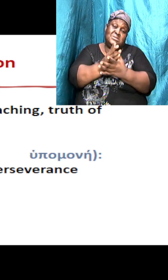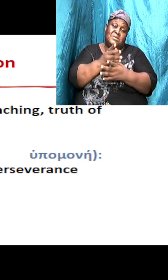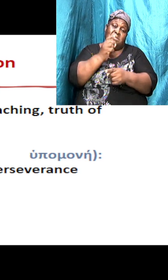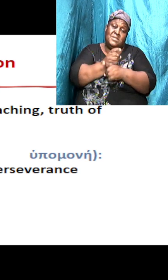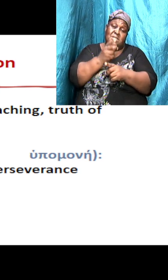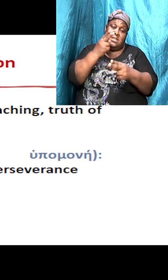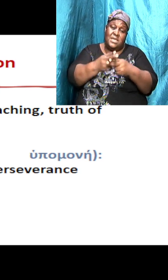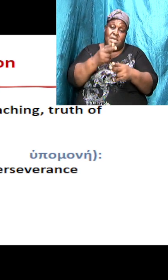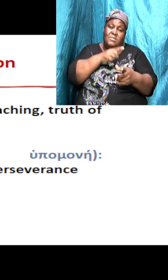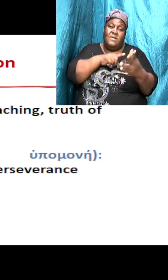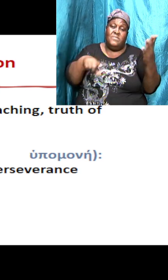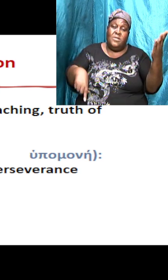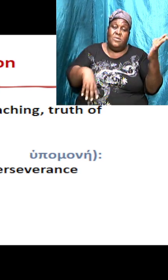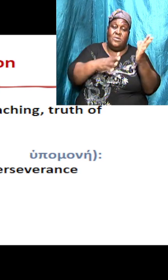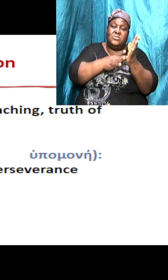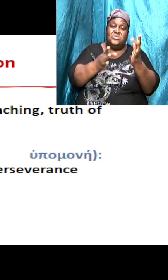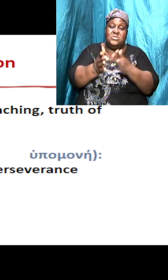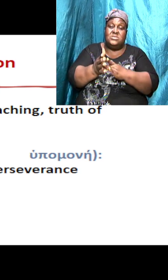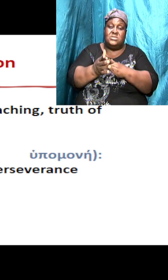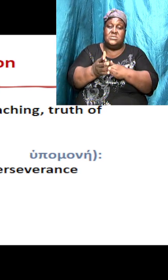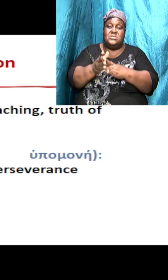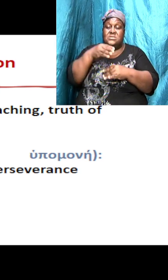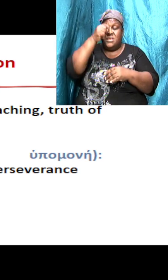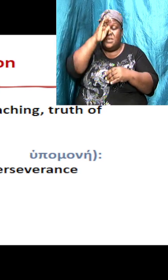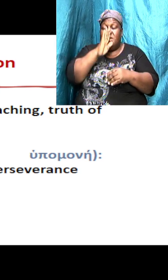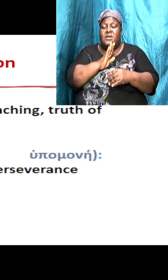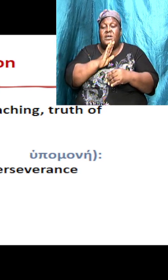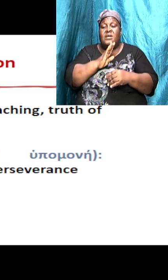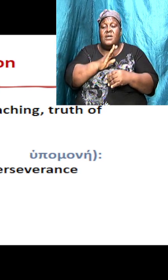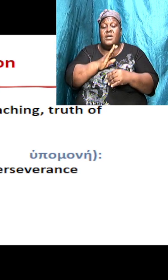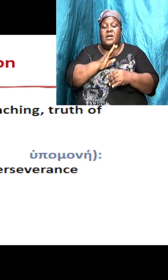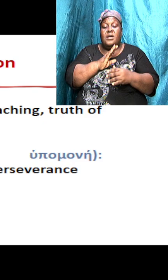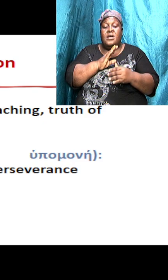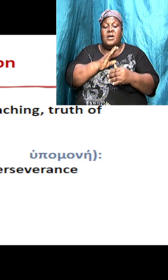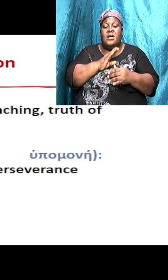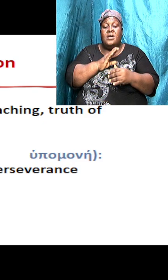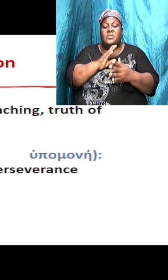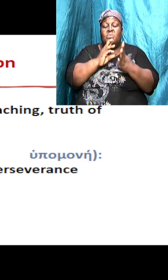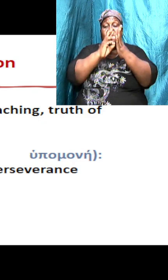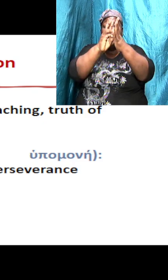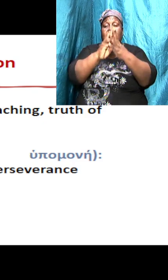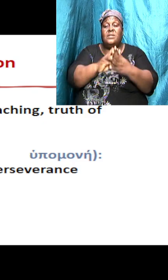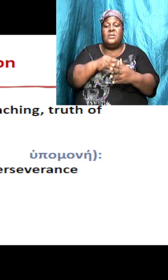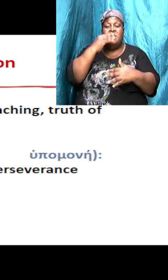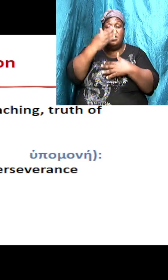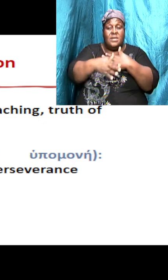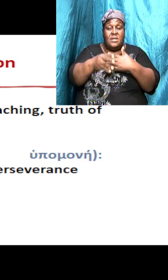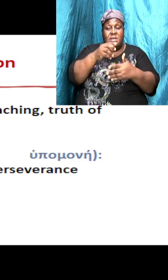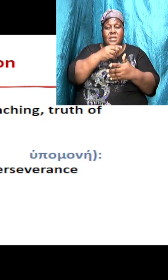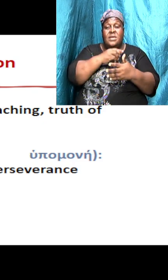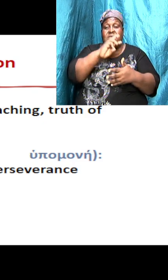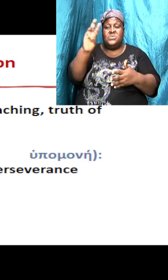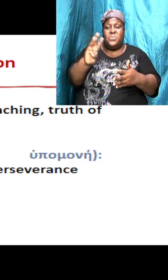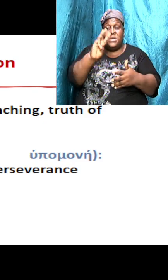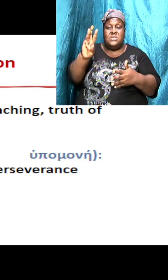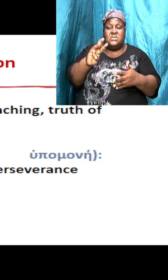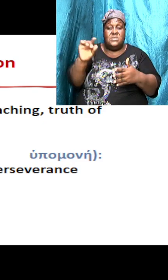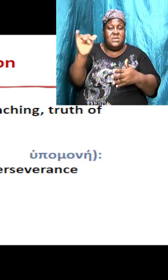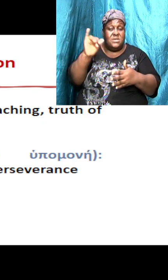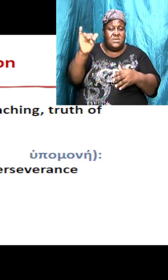Jesus. God's willing, next week, same time, we pick up so that we